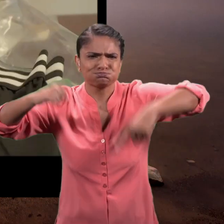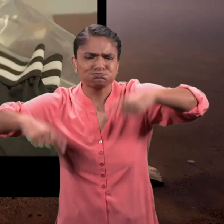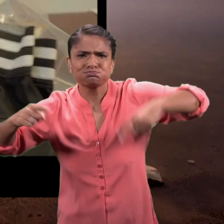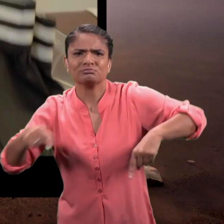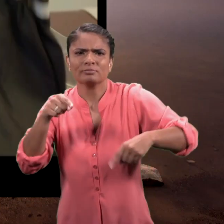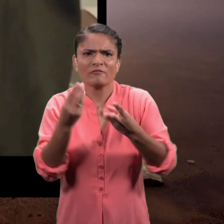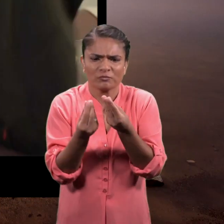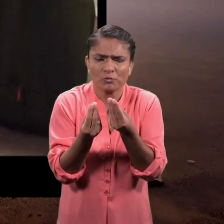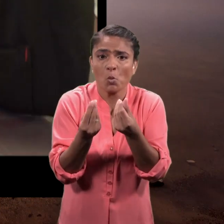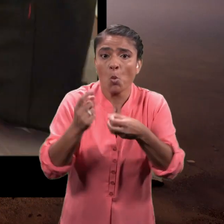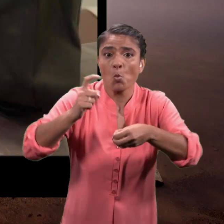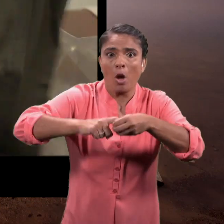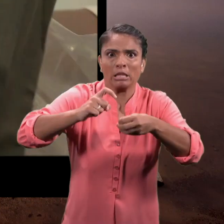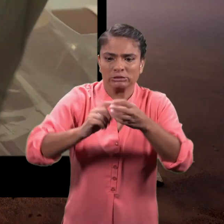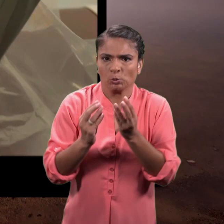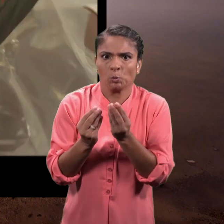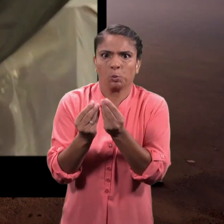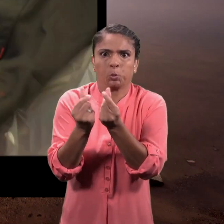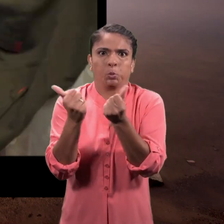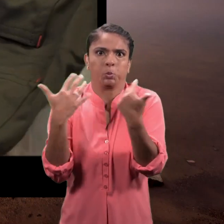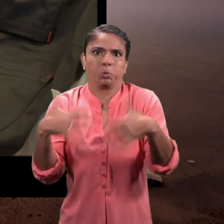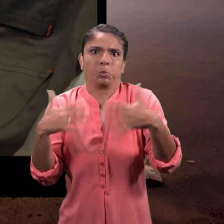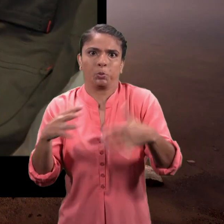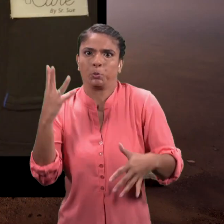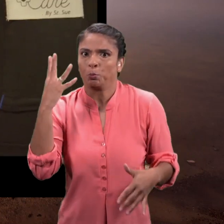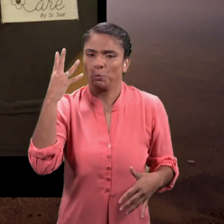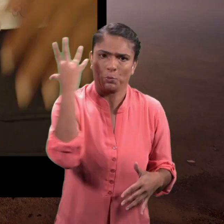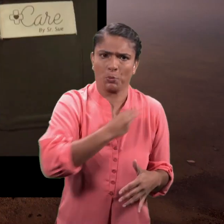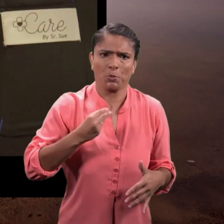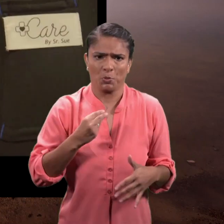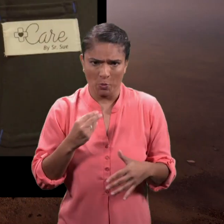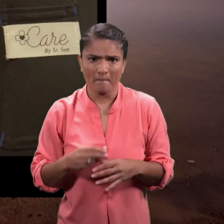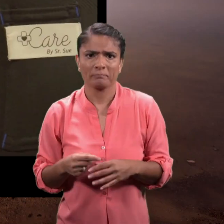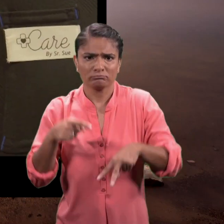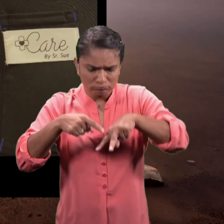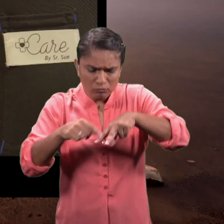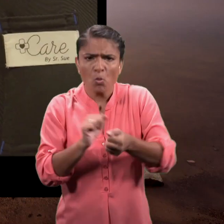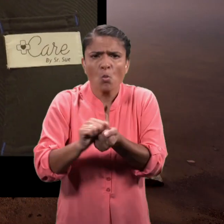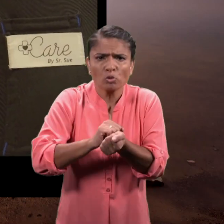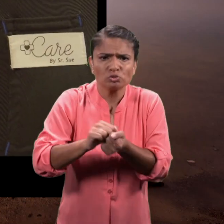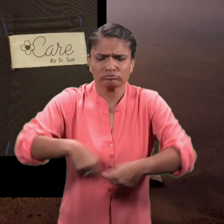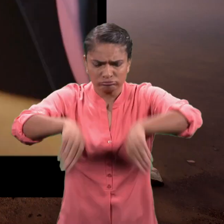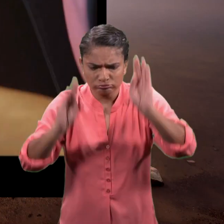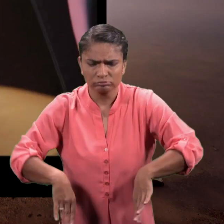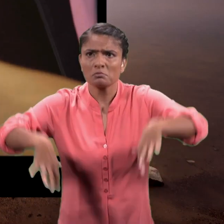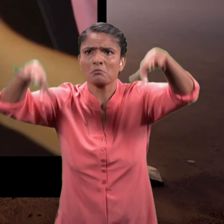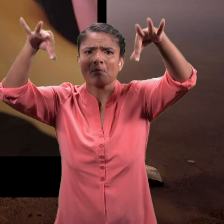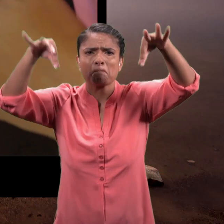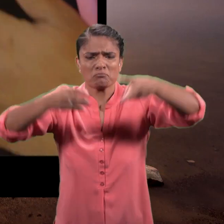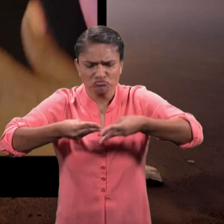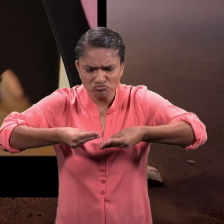materials. They are high quality lycra materials sourced in South Africa, and they are